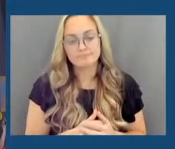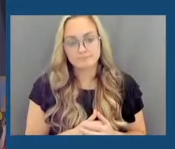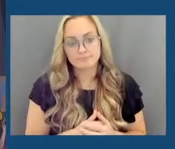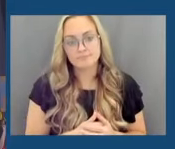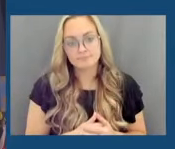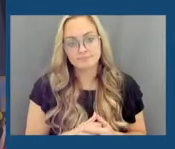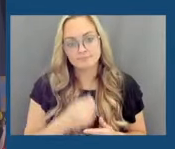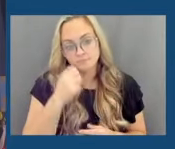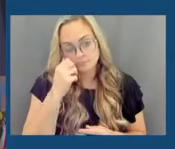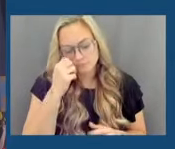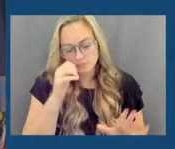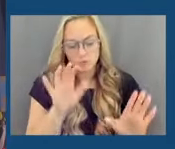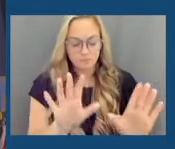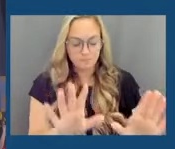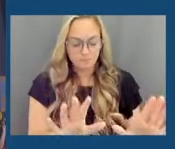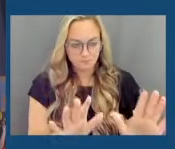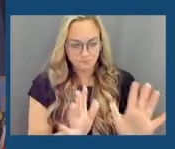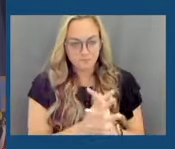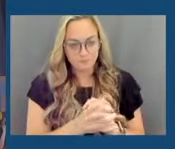Now,